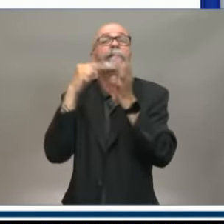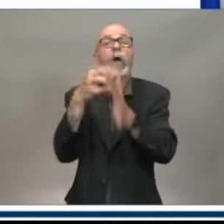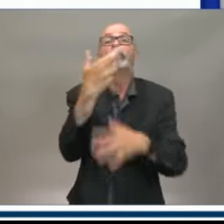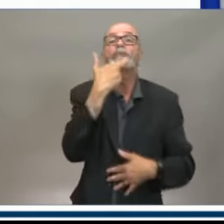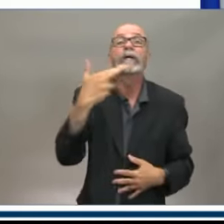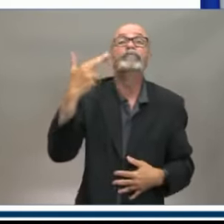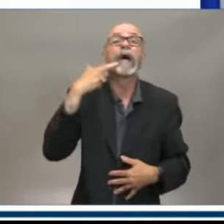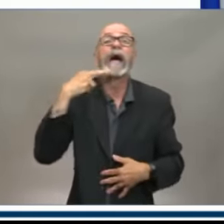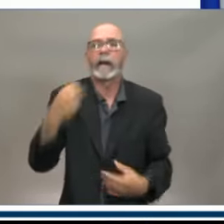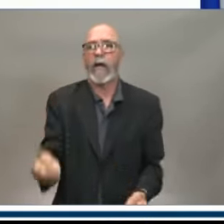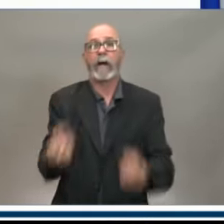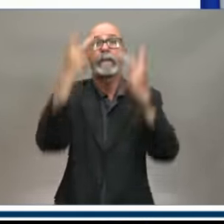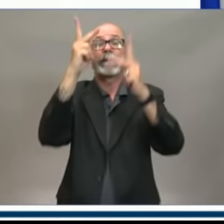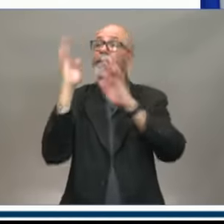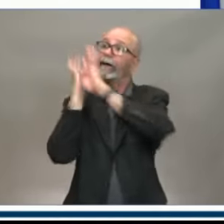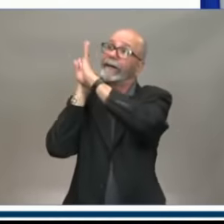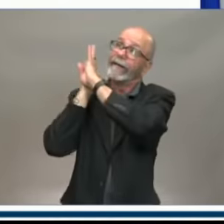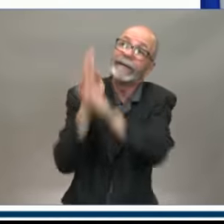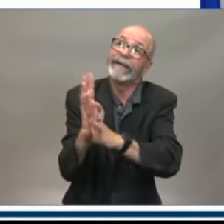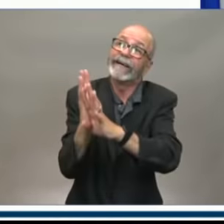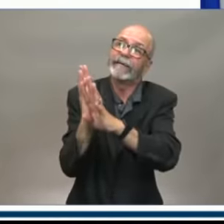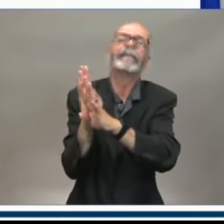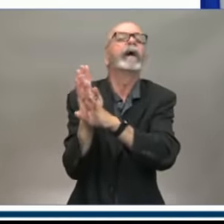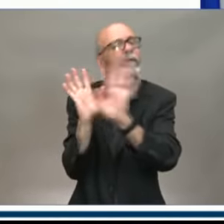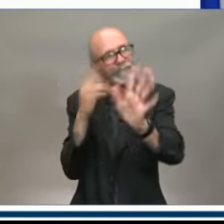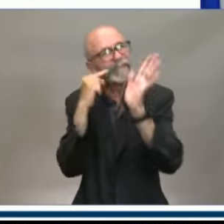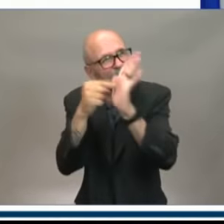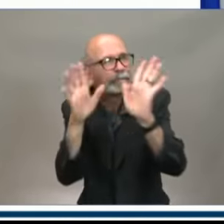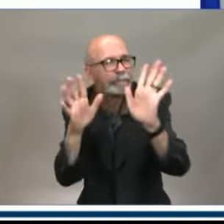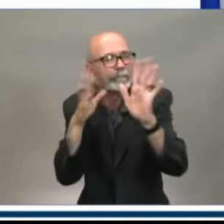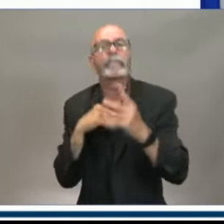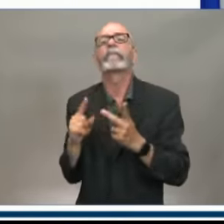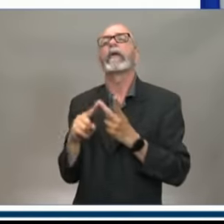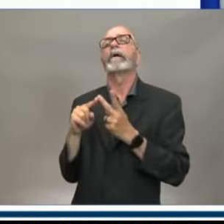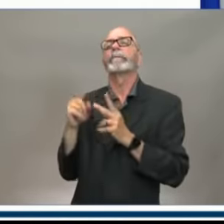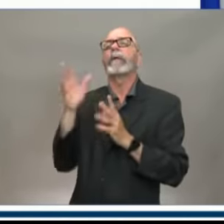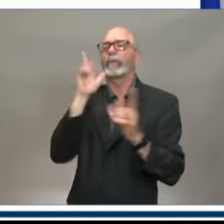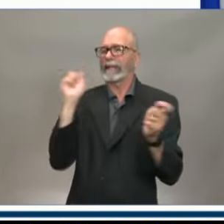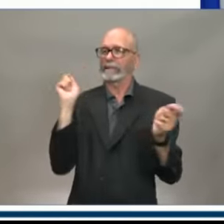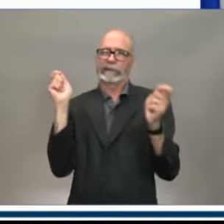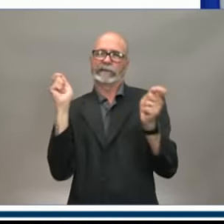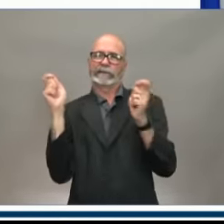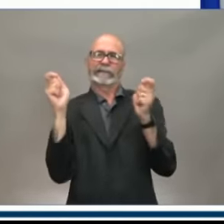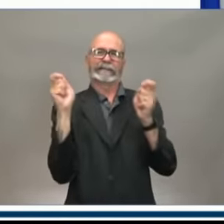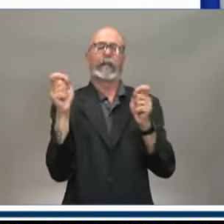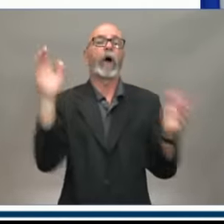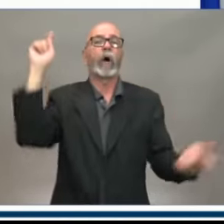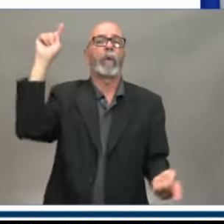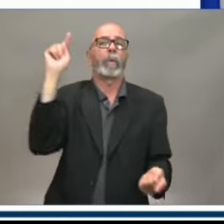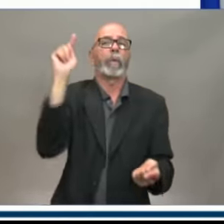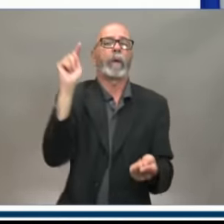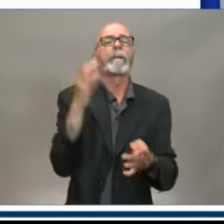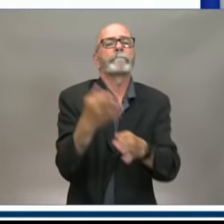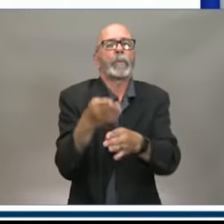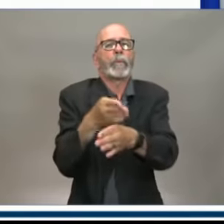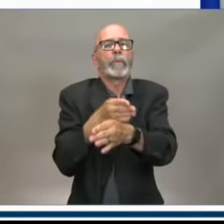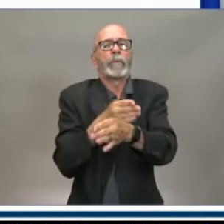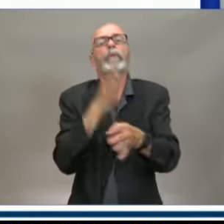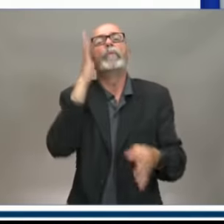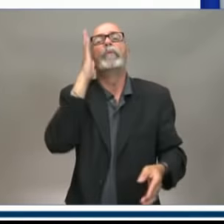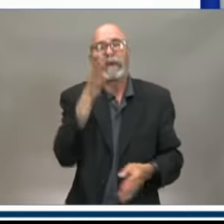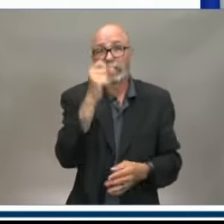a particular area. And those would change over time. But in terms of the economic ability of a